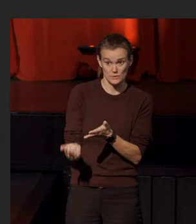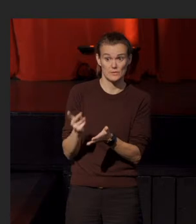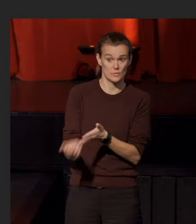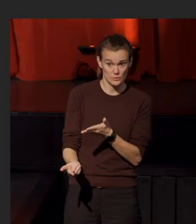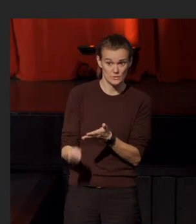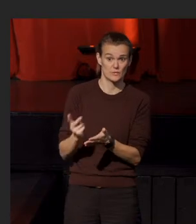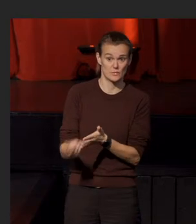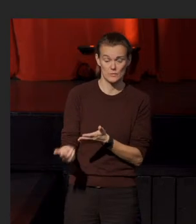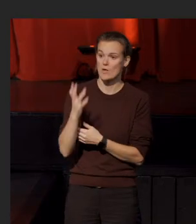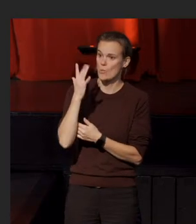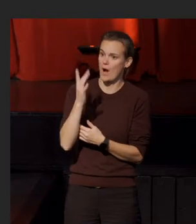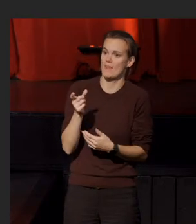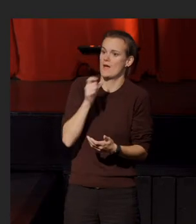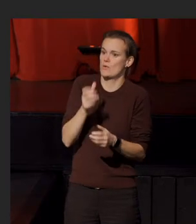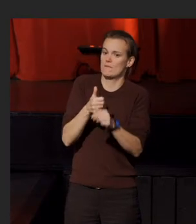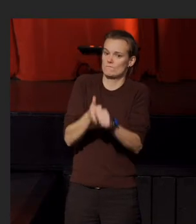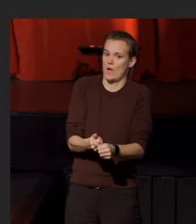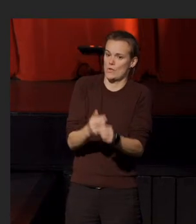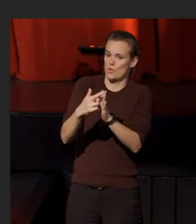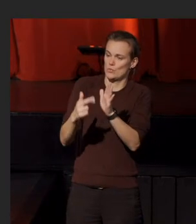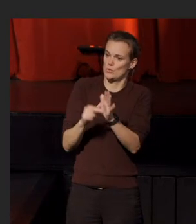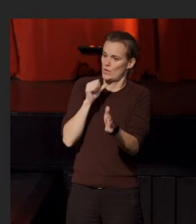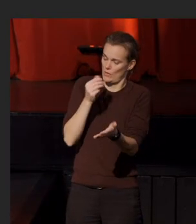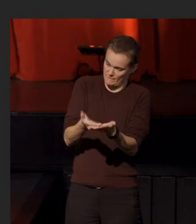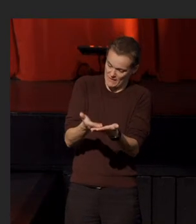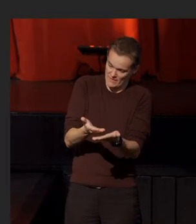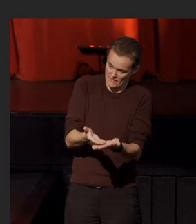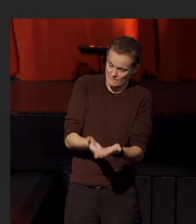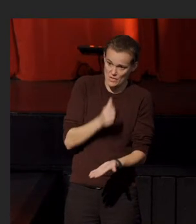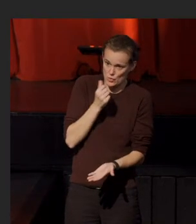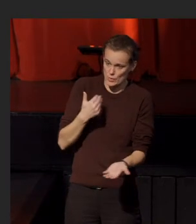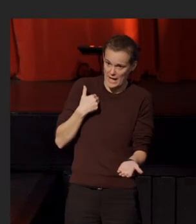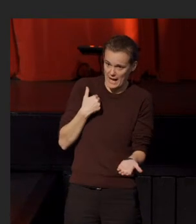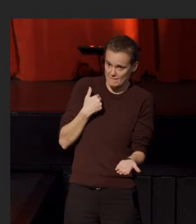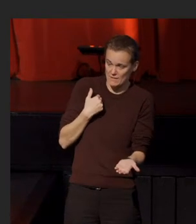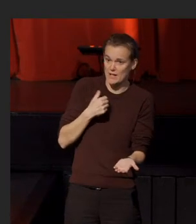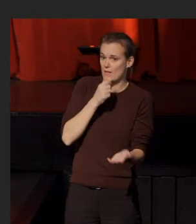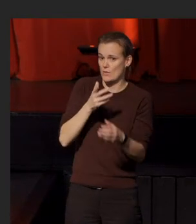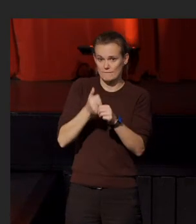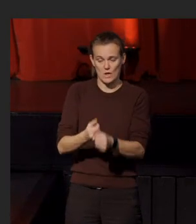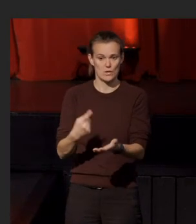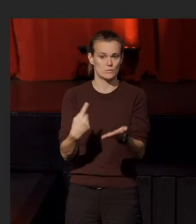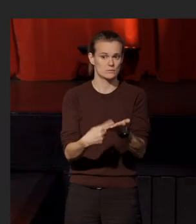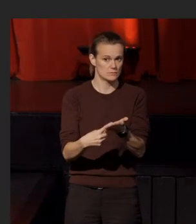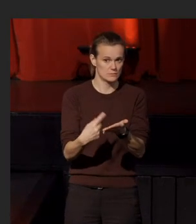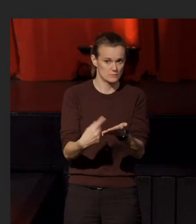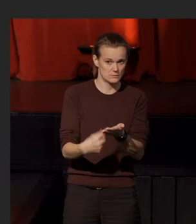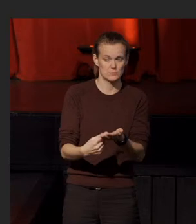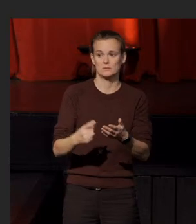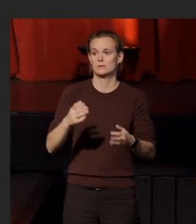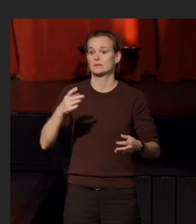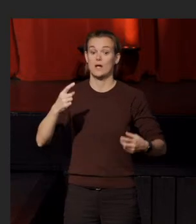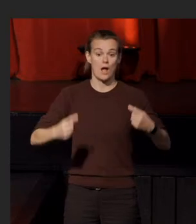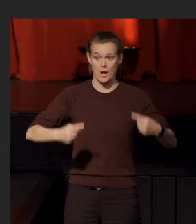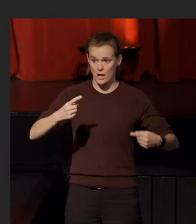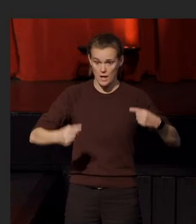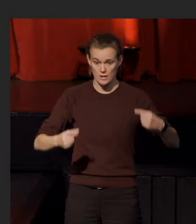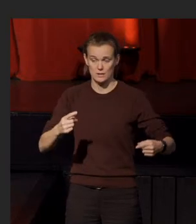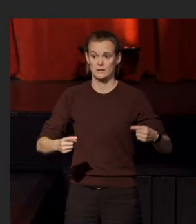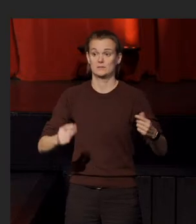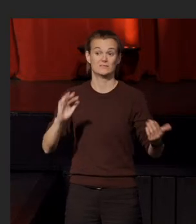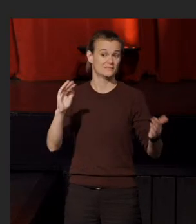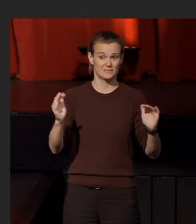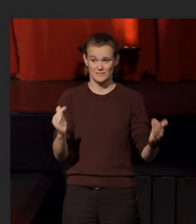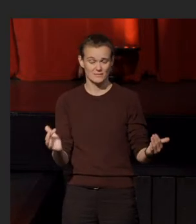the requirements in those kinds of environments for an engaged discourse that's grounded in argument and rules of what constitutes acceptable